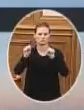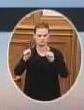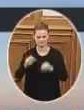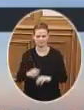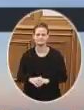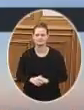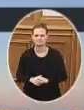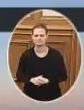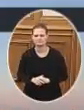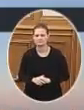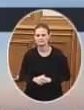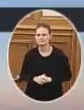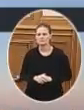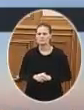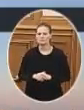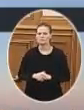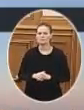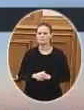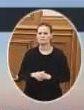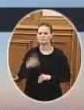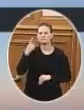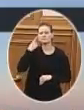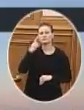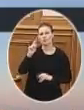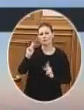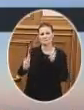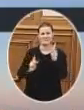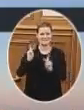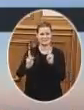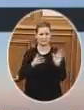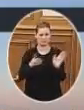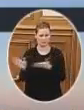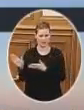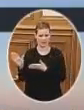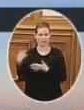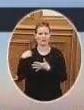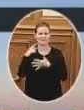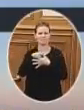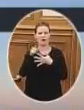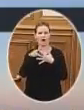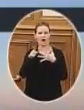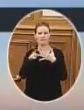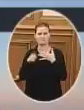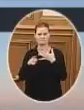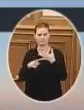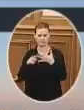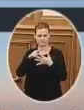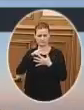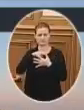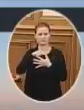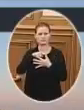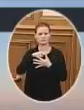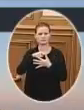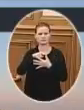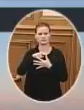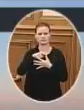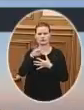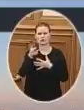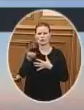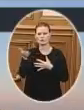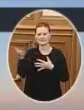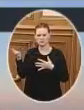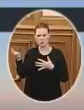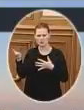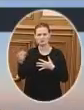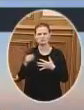For the People Plan, there are 5 guiding principles that have served well. We include a resource efficiency component, using